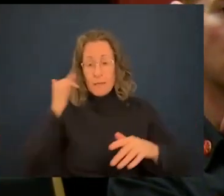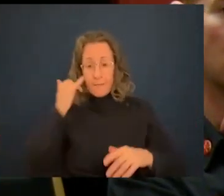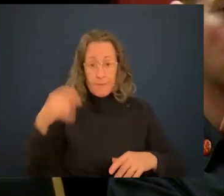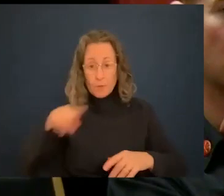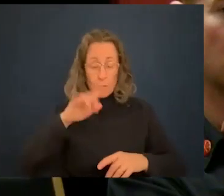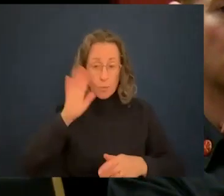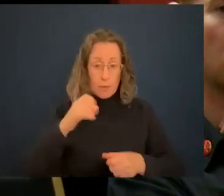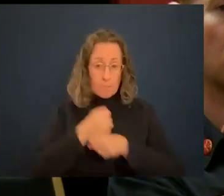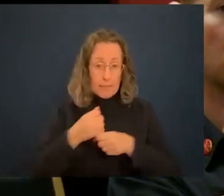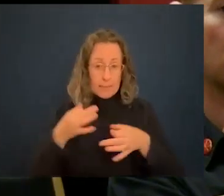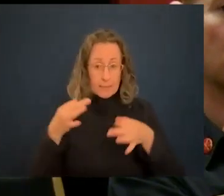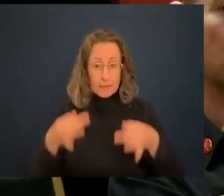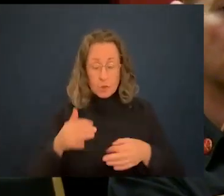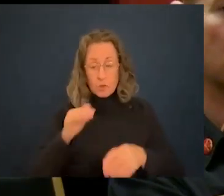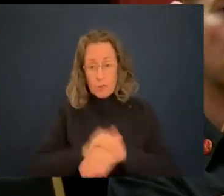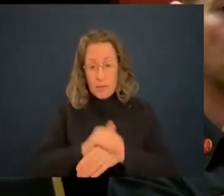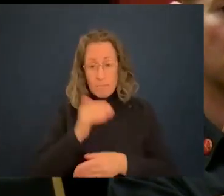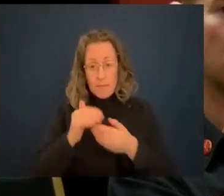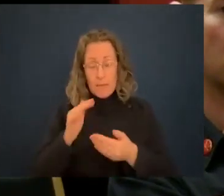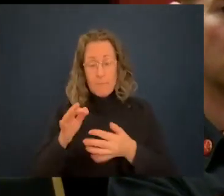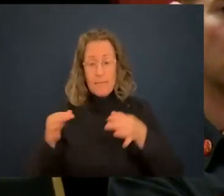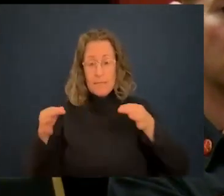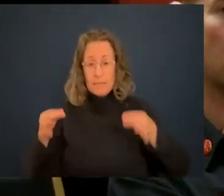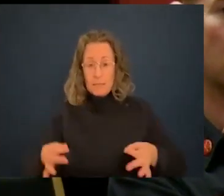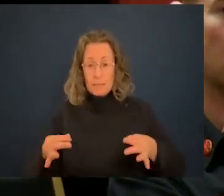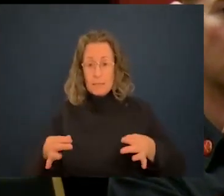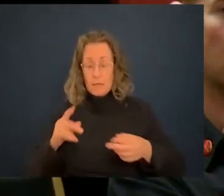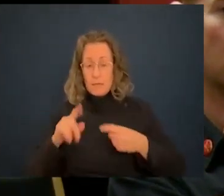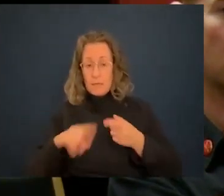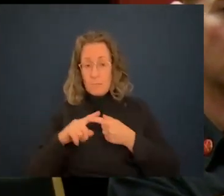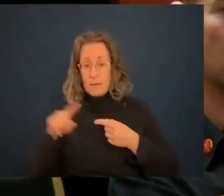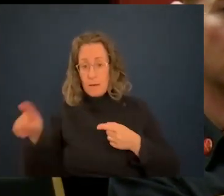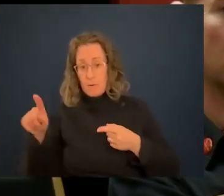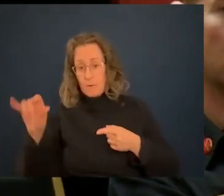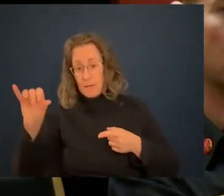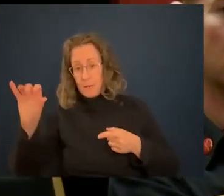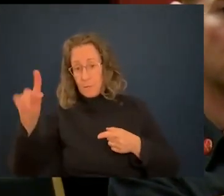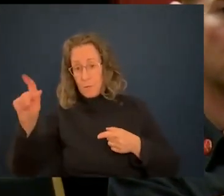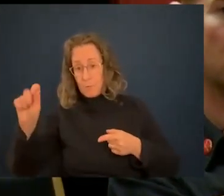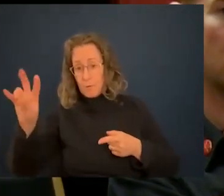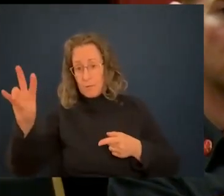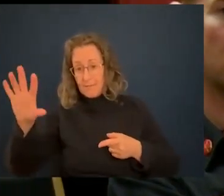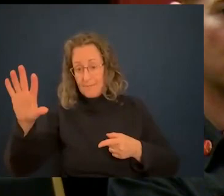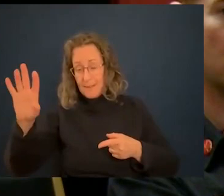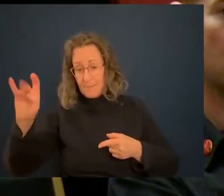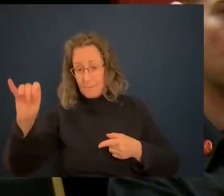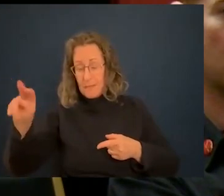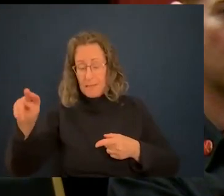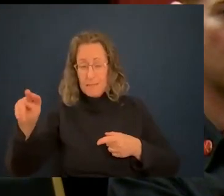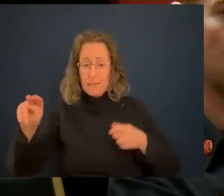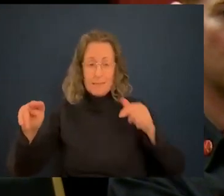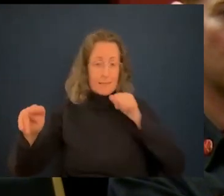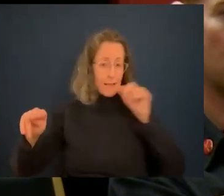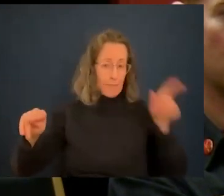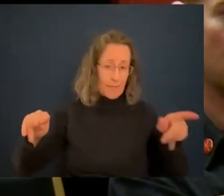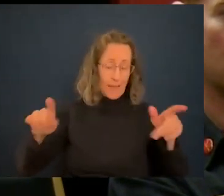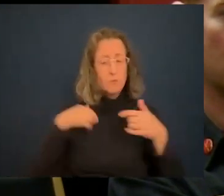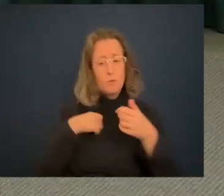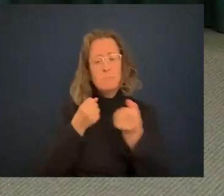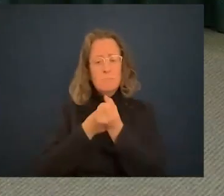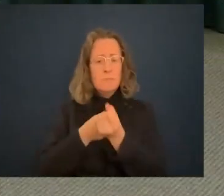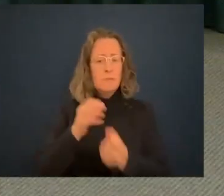a thing um that's I where I would like to Second exactly what Fraun France said yeah that's all I got